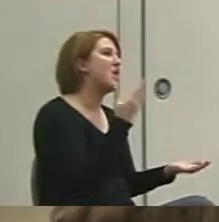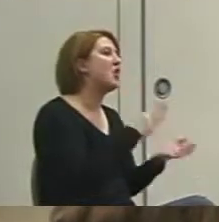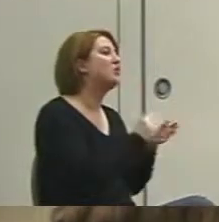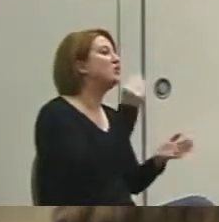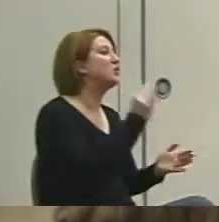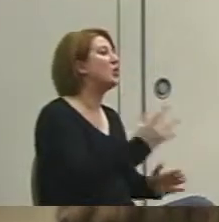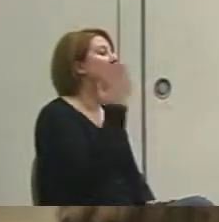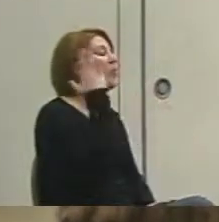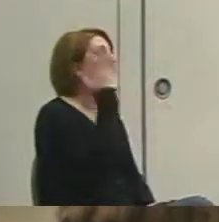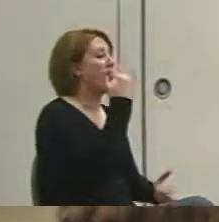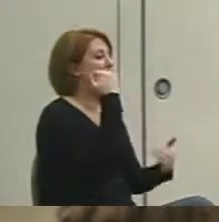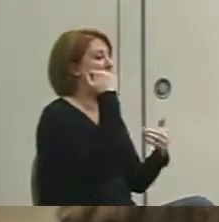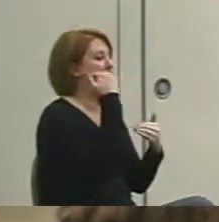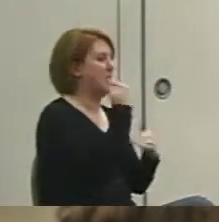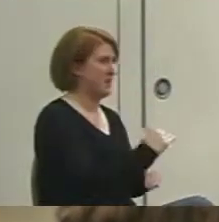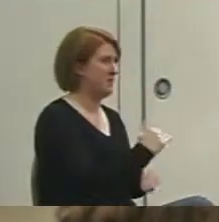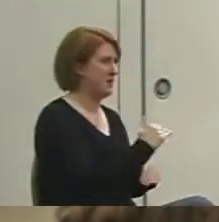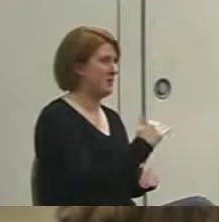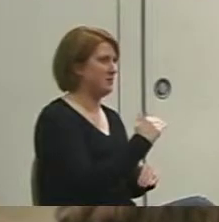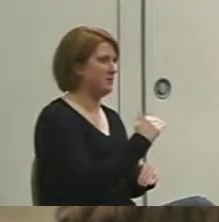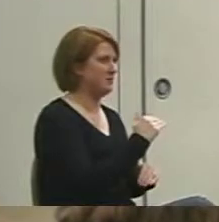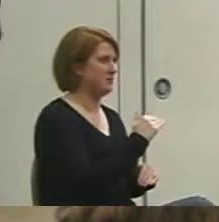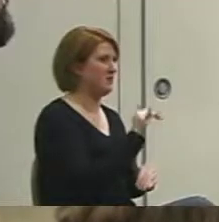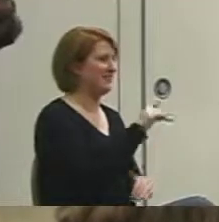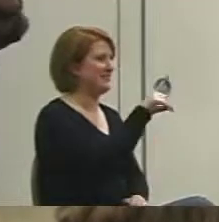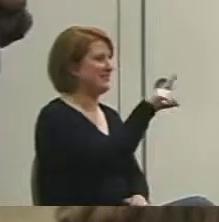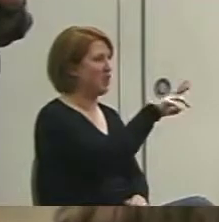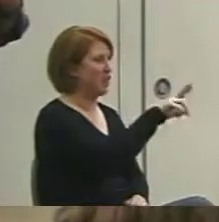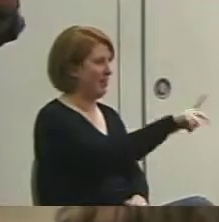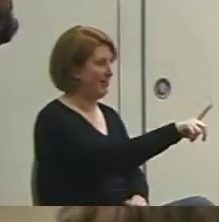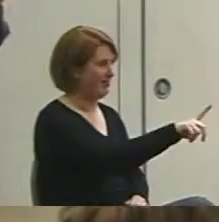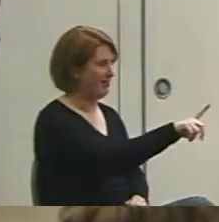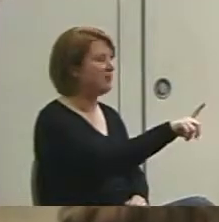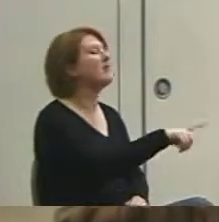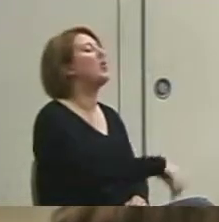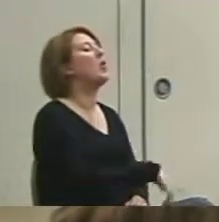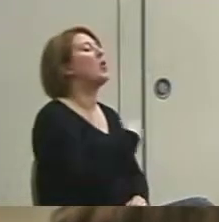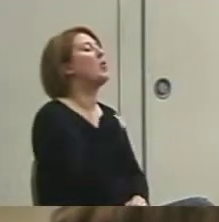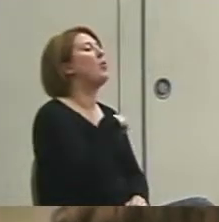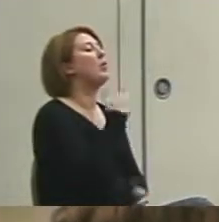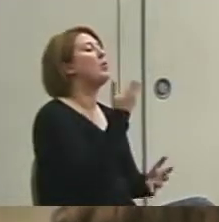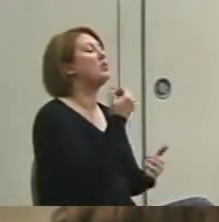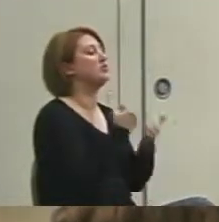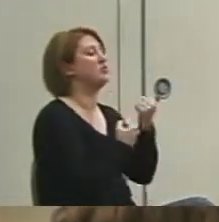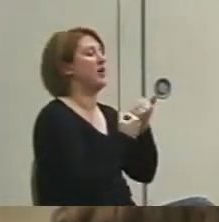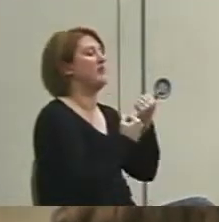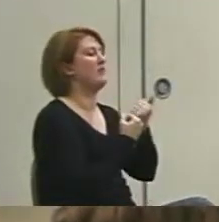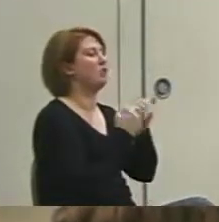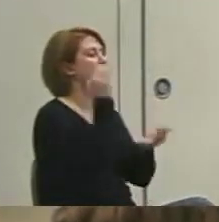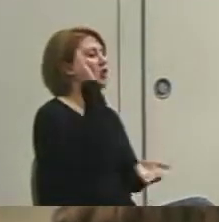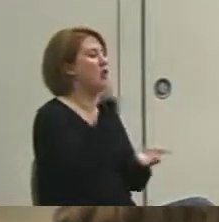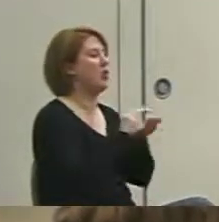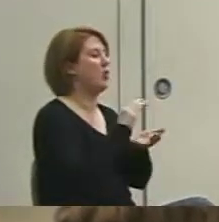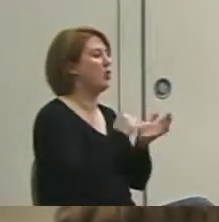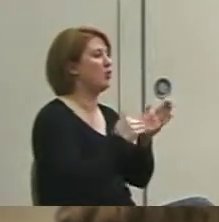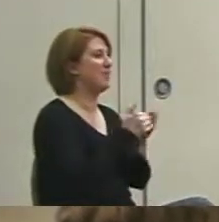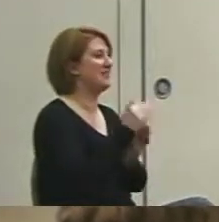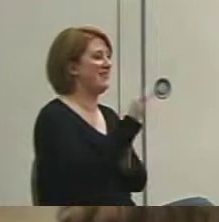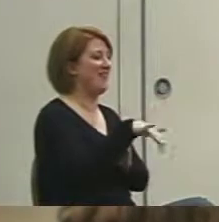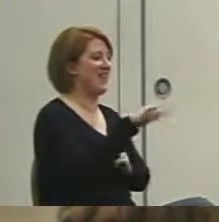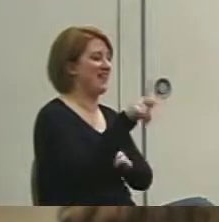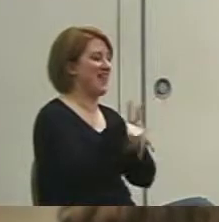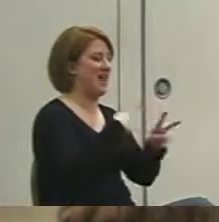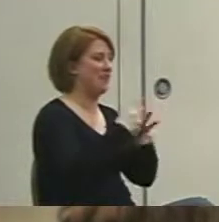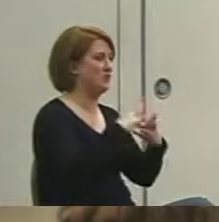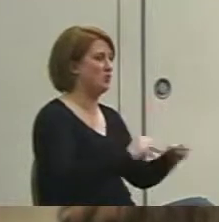student will minimize, it's almost like a DRL. We want to reinforce lower rates of those kinds of stories. So